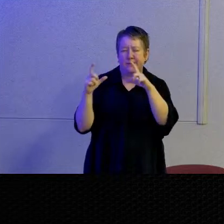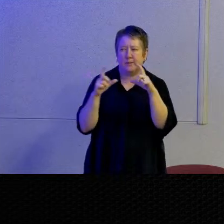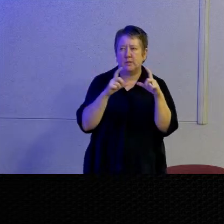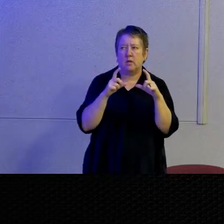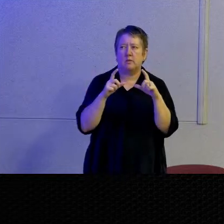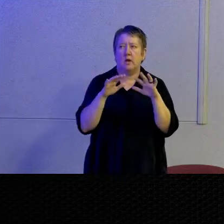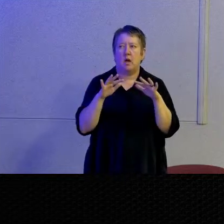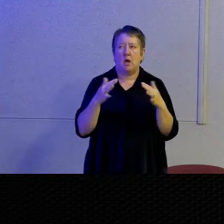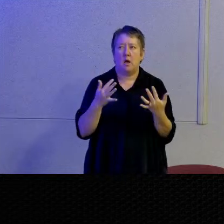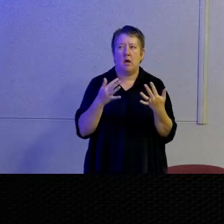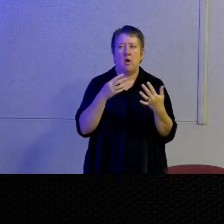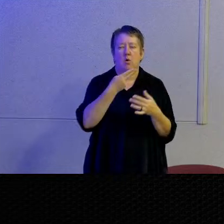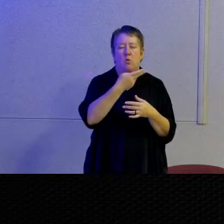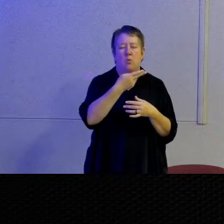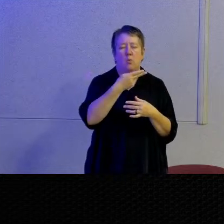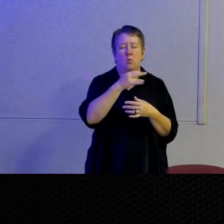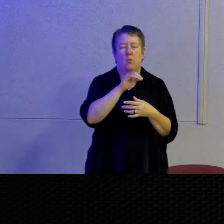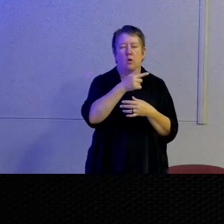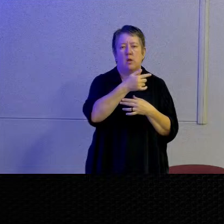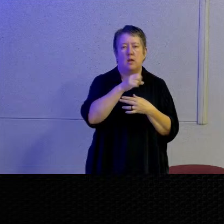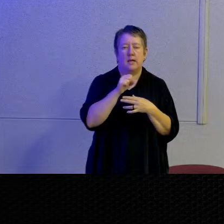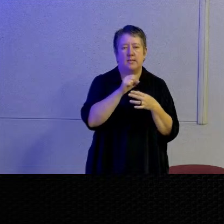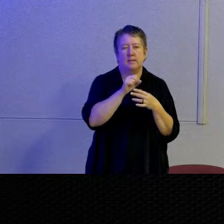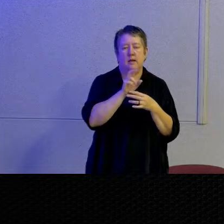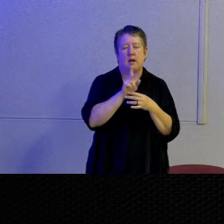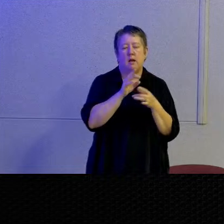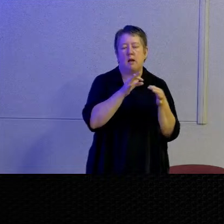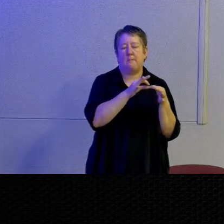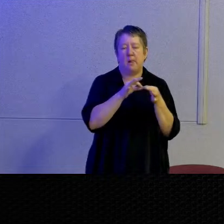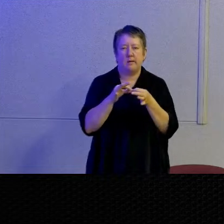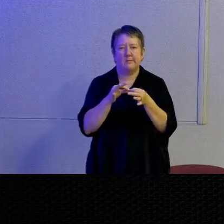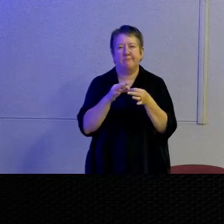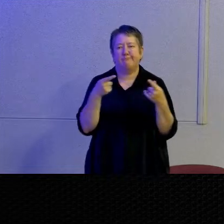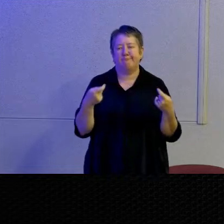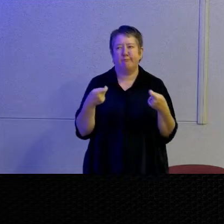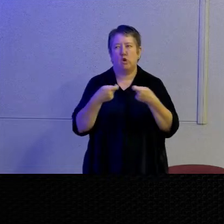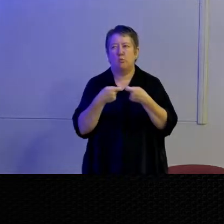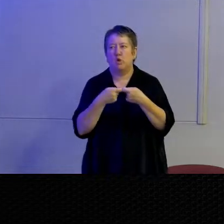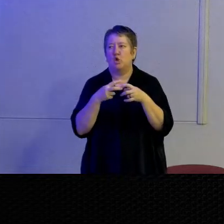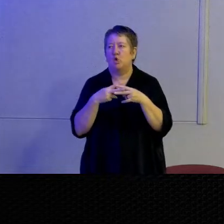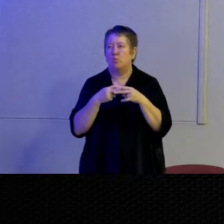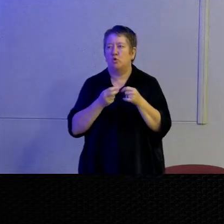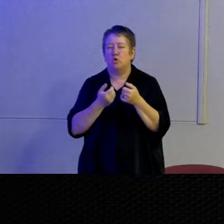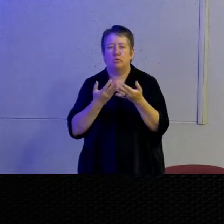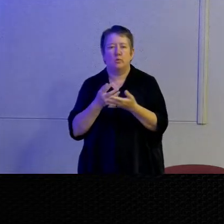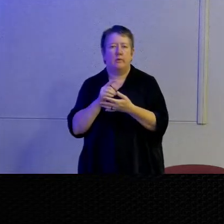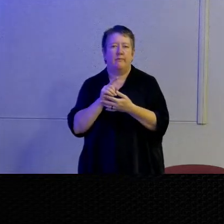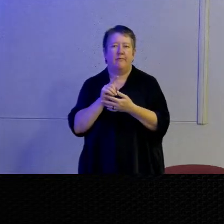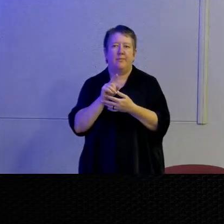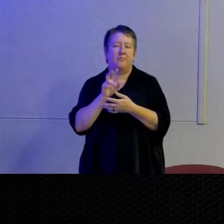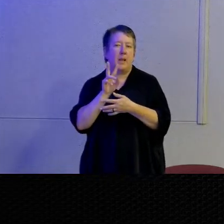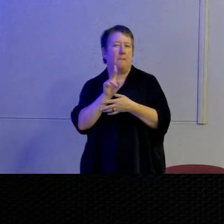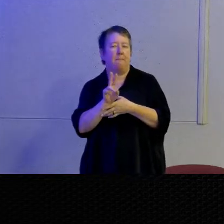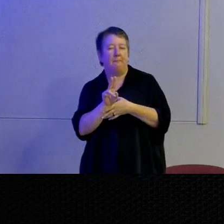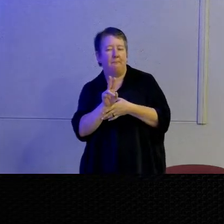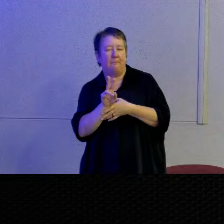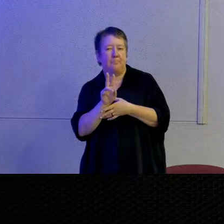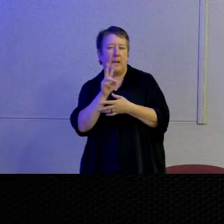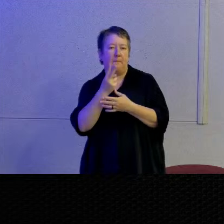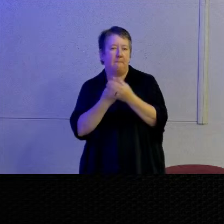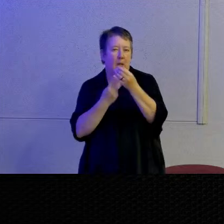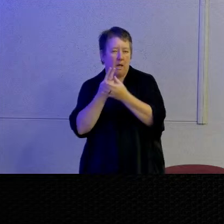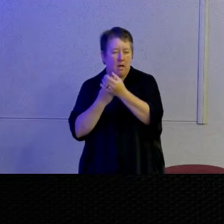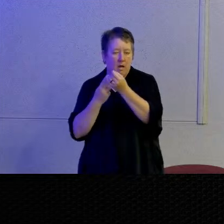Higgs couplings contribute to the production, for example, of pairs of Higgs bosons, or the way in which